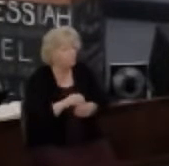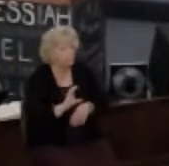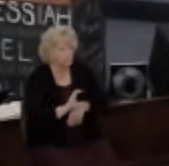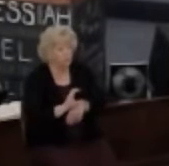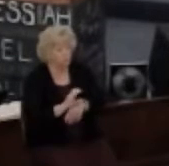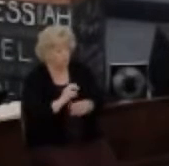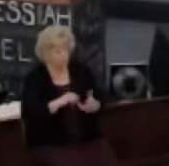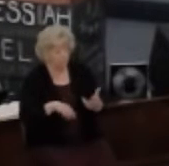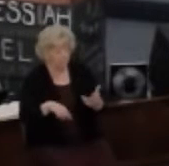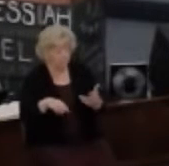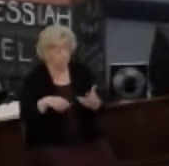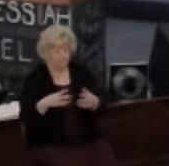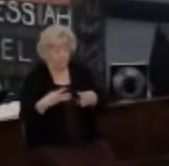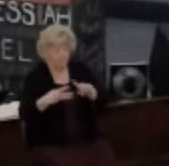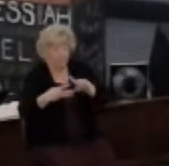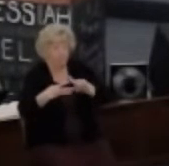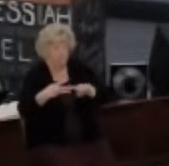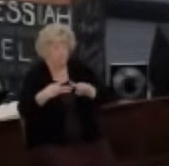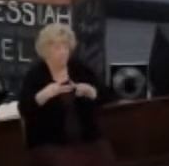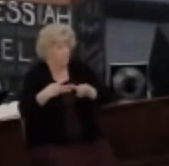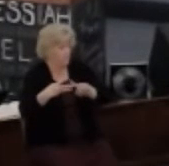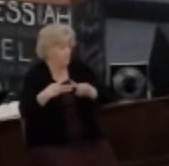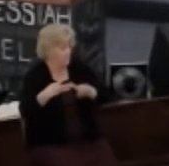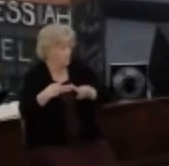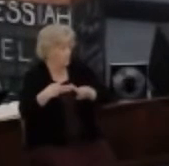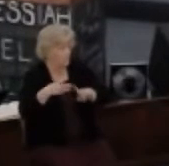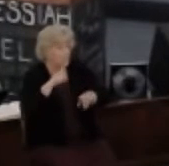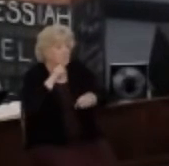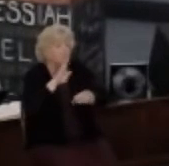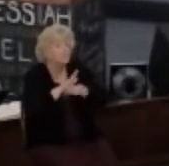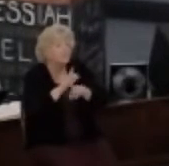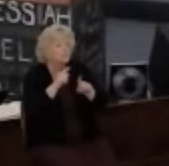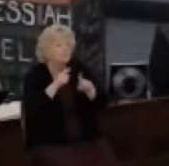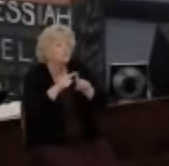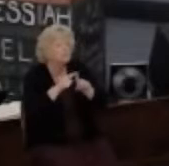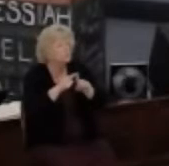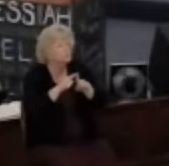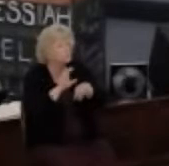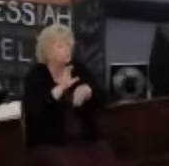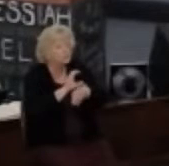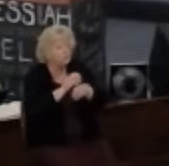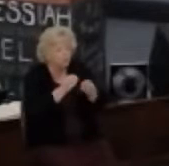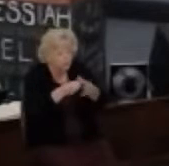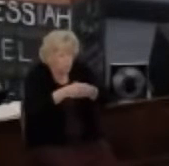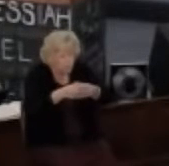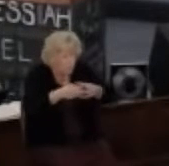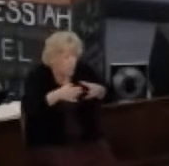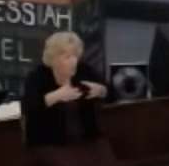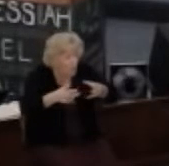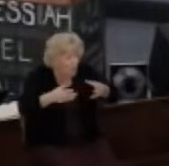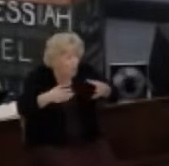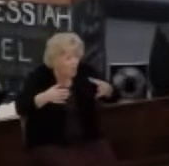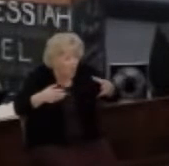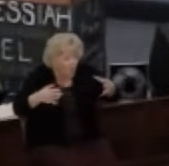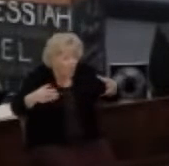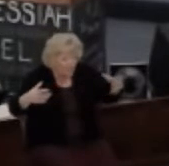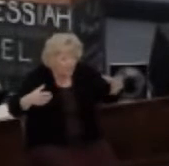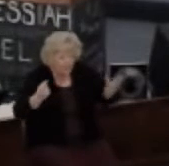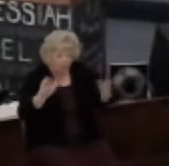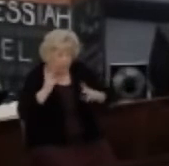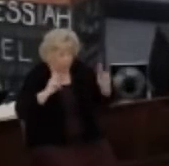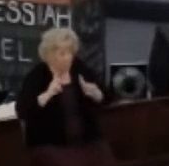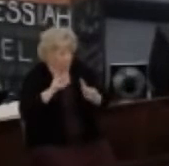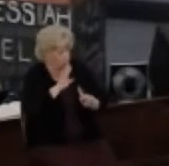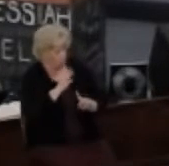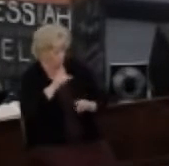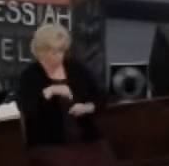The second, being committed to your church means being committed to church growth, the church growing and you growing with it. I mean, how many people did you